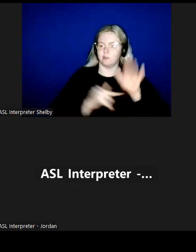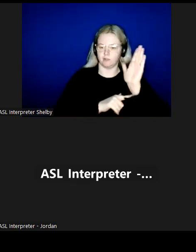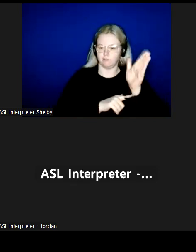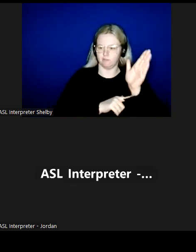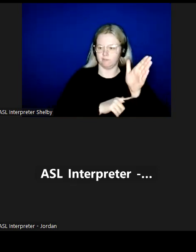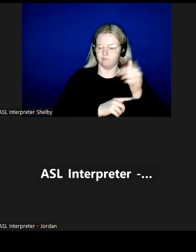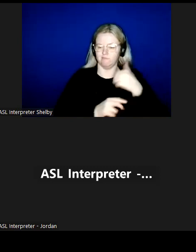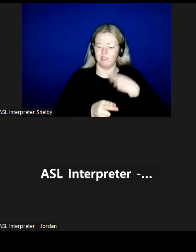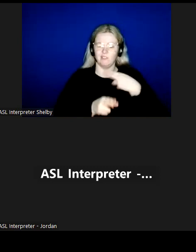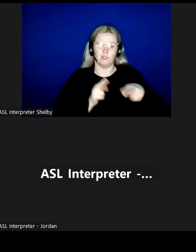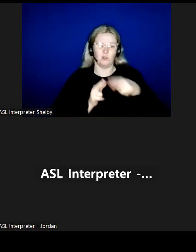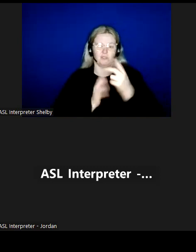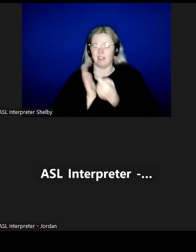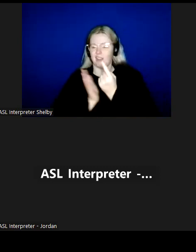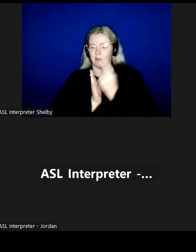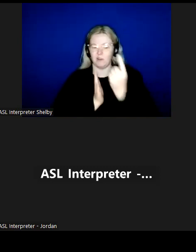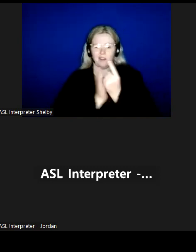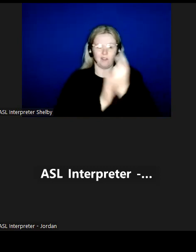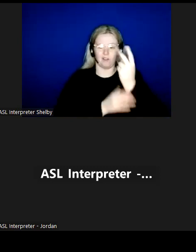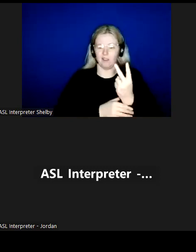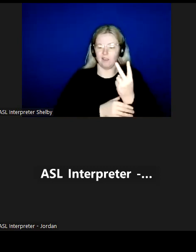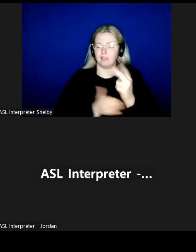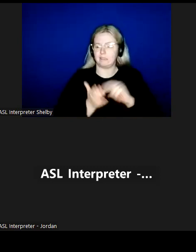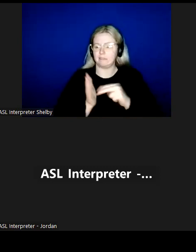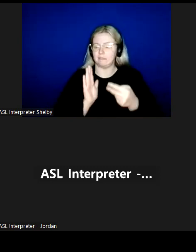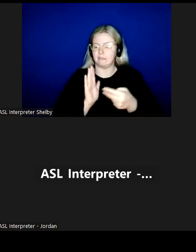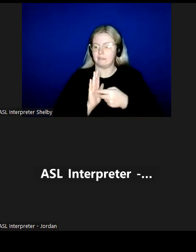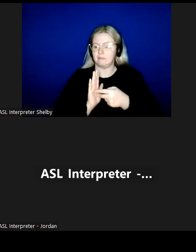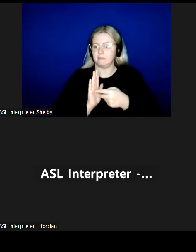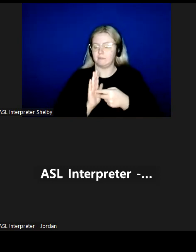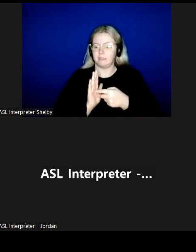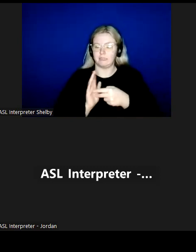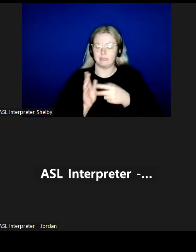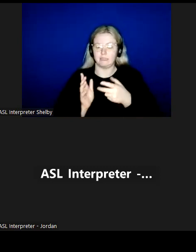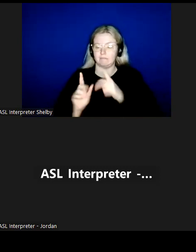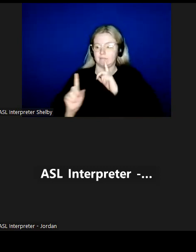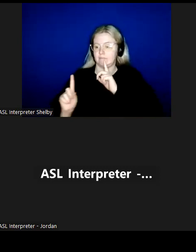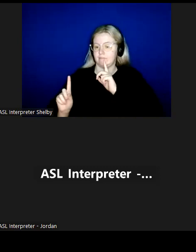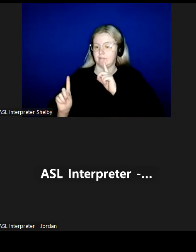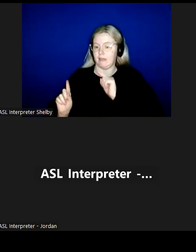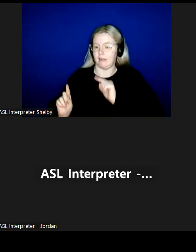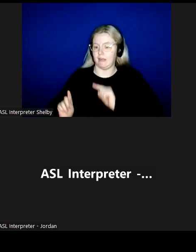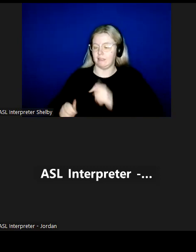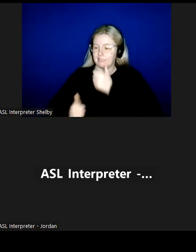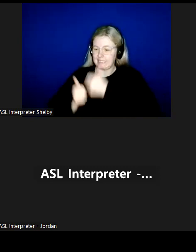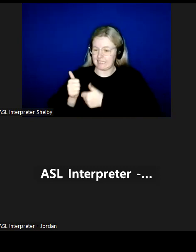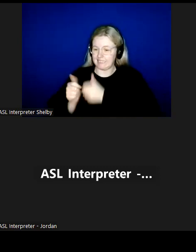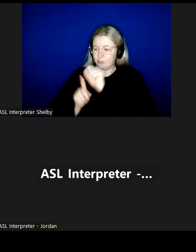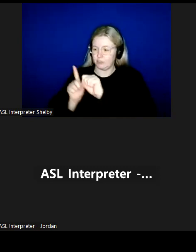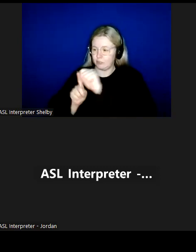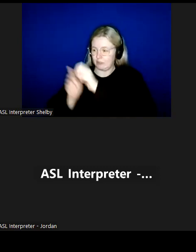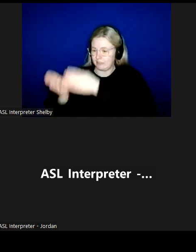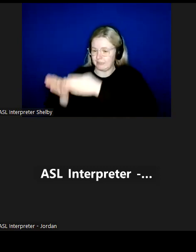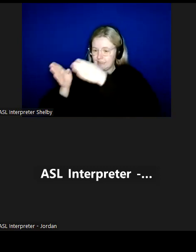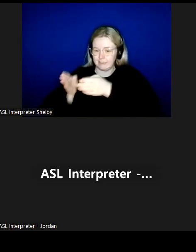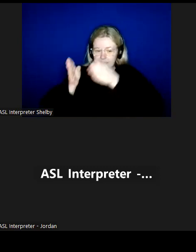we have, or hour and a half, it's really going to be difficult to speak to everybody's unique situation. But part of